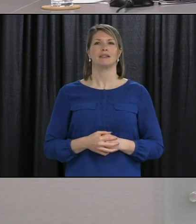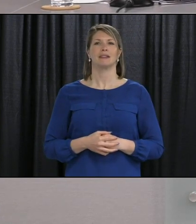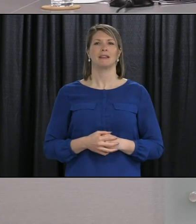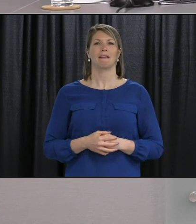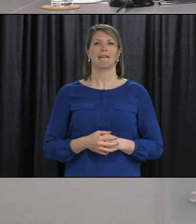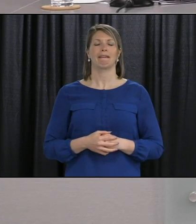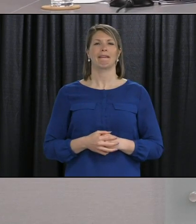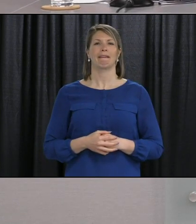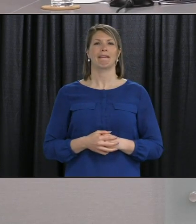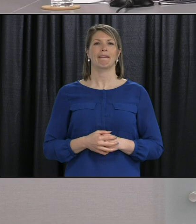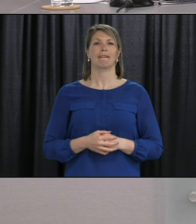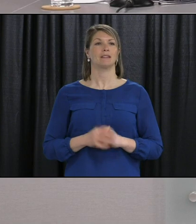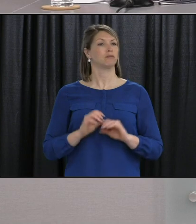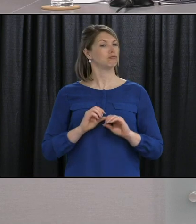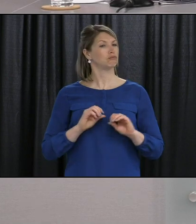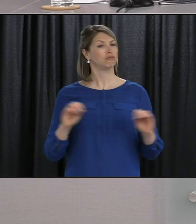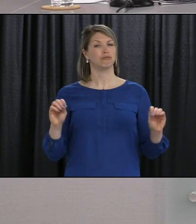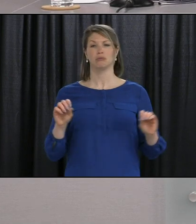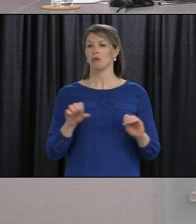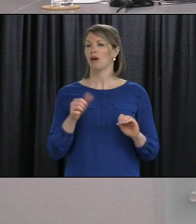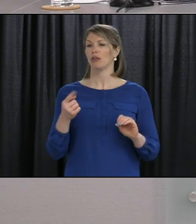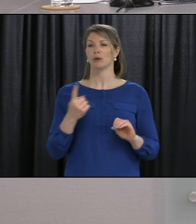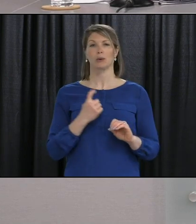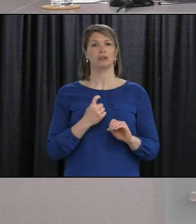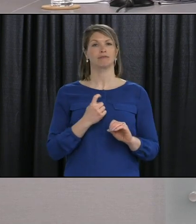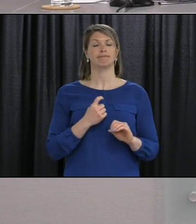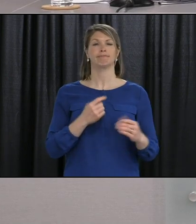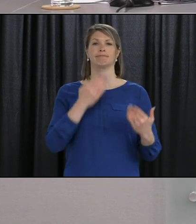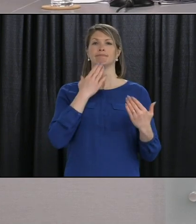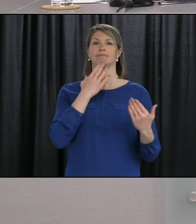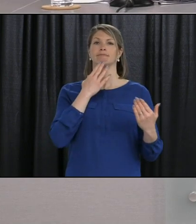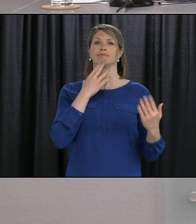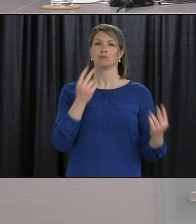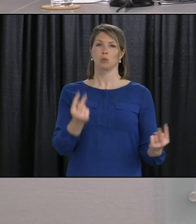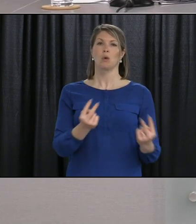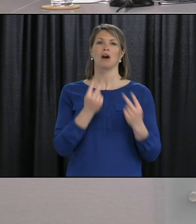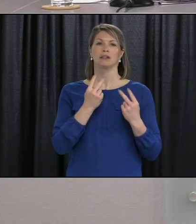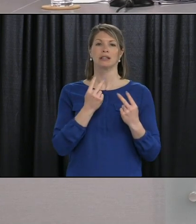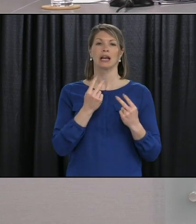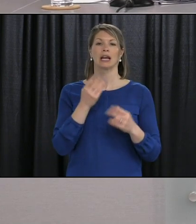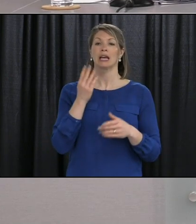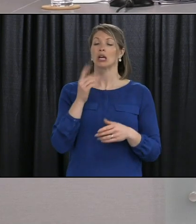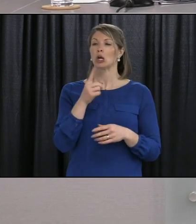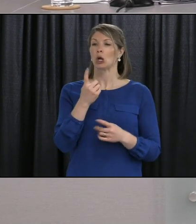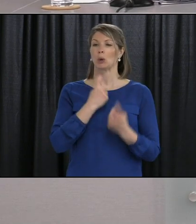There are no further questions registered at this time. Thank you very much. The time for questions has